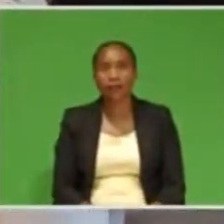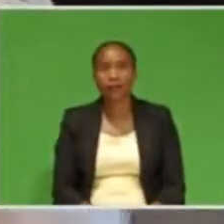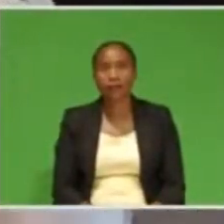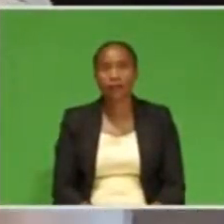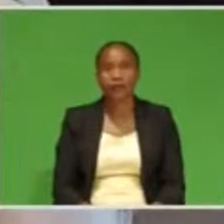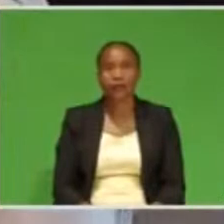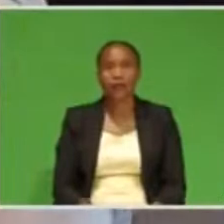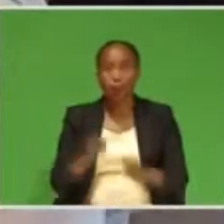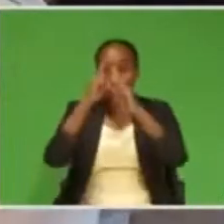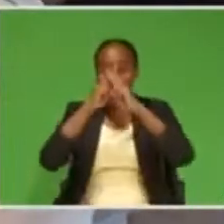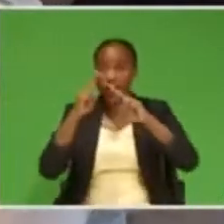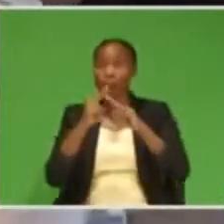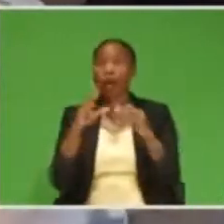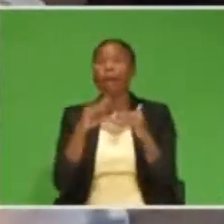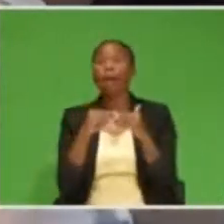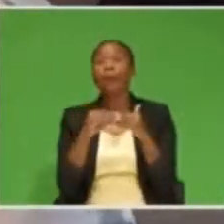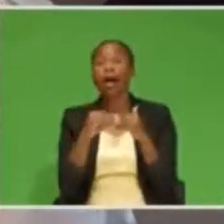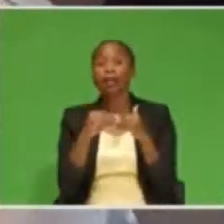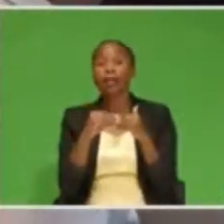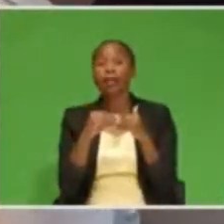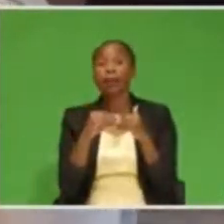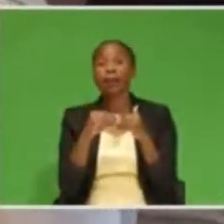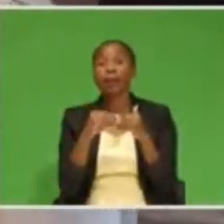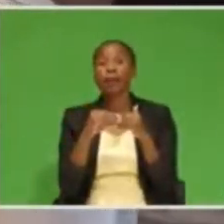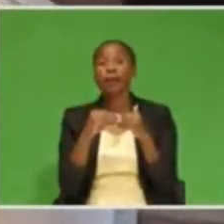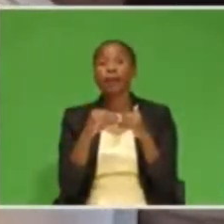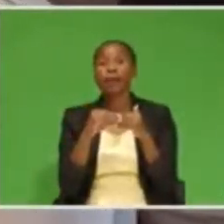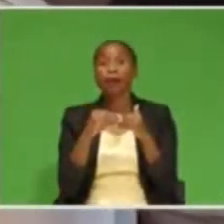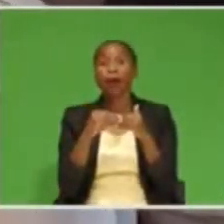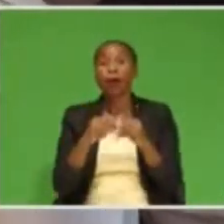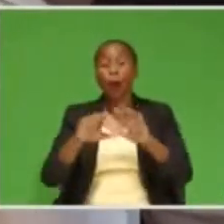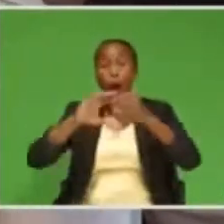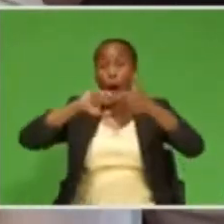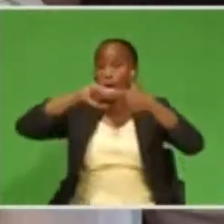Honorable members, hold on.